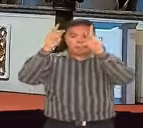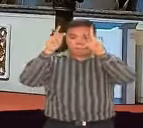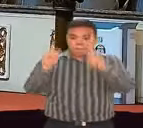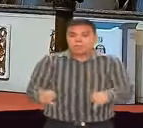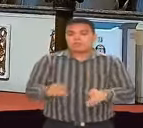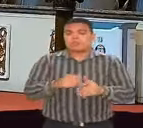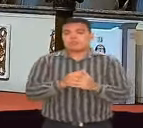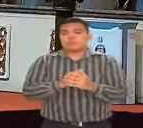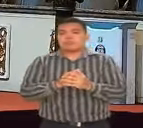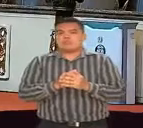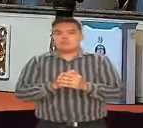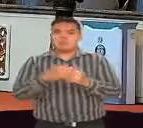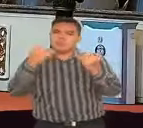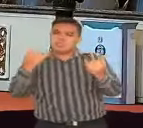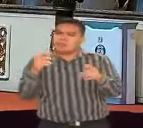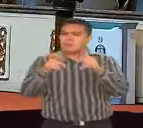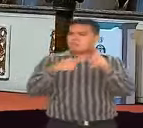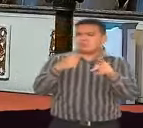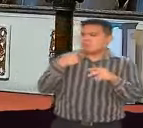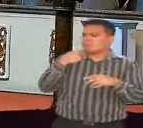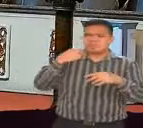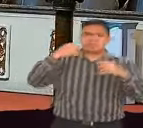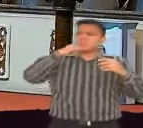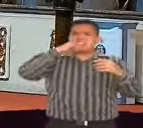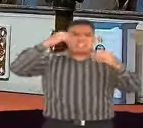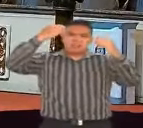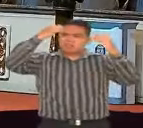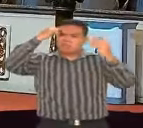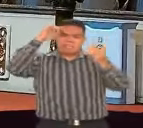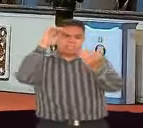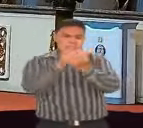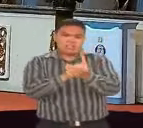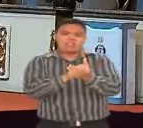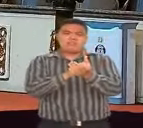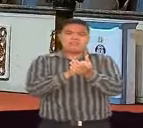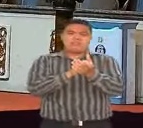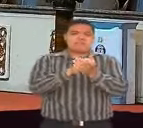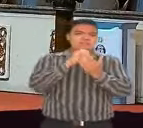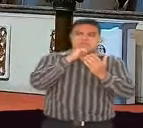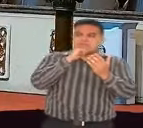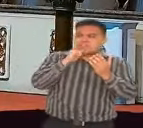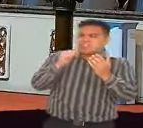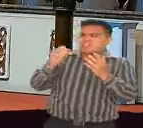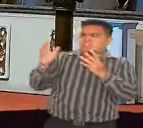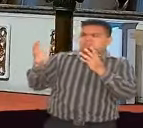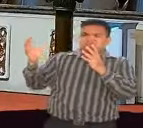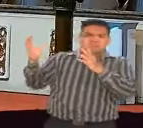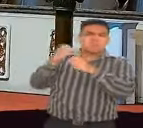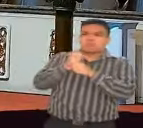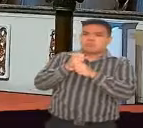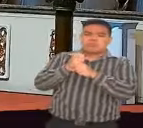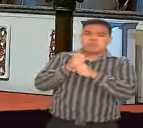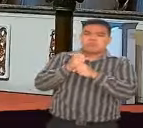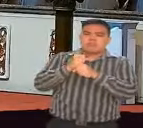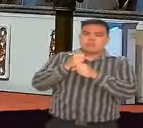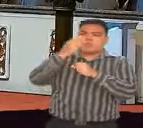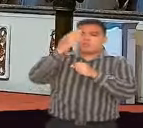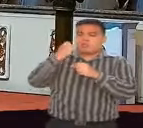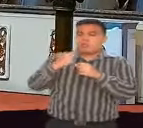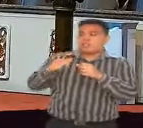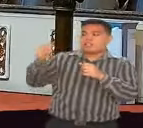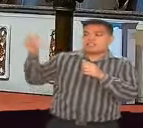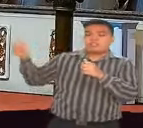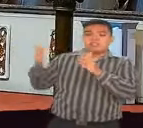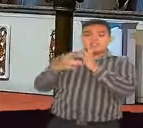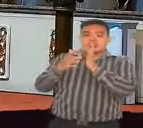person. That's why people could not believe, people could not swallow him declaring himself as the Son